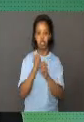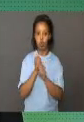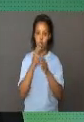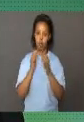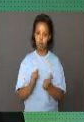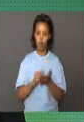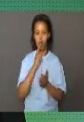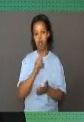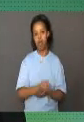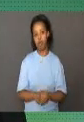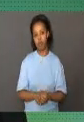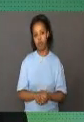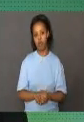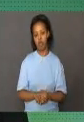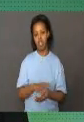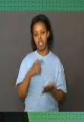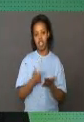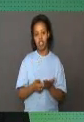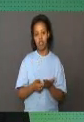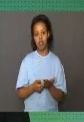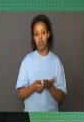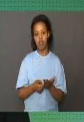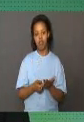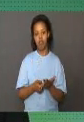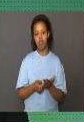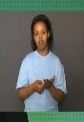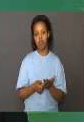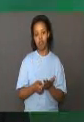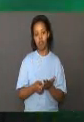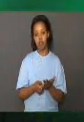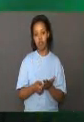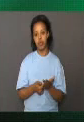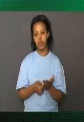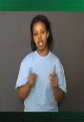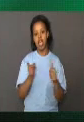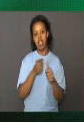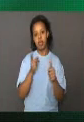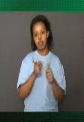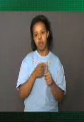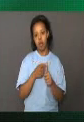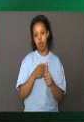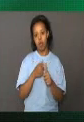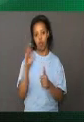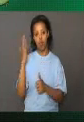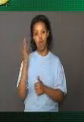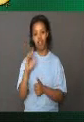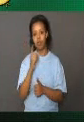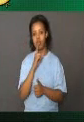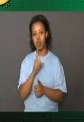at different stages of the cycle of reproduction. The first type